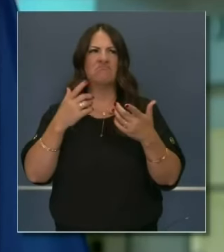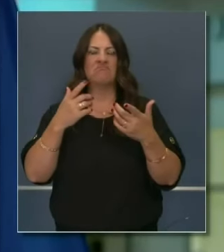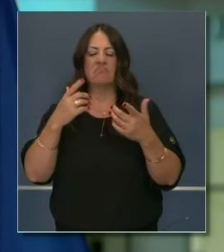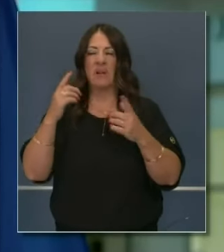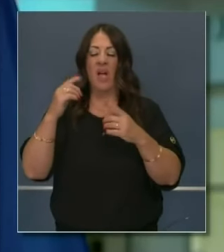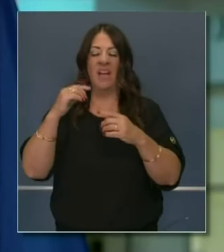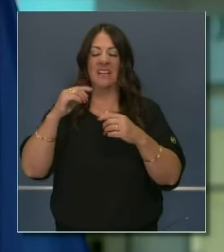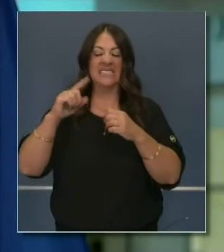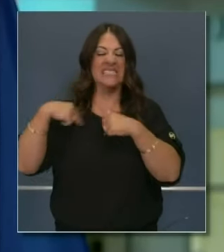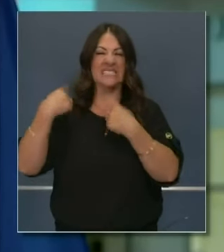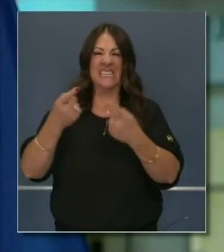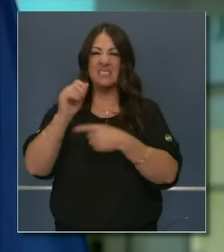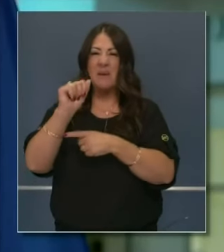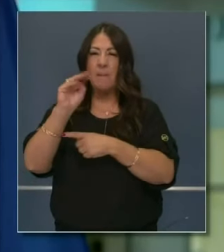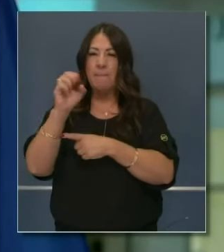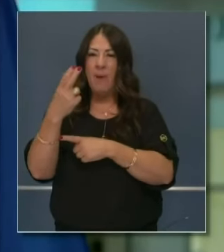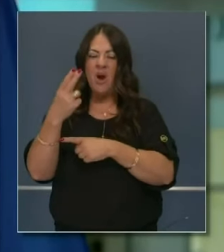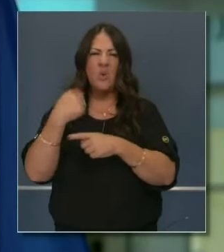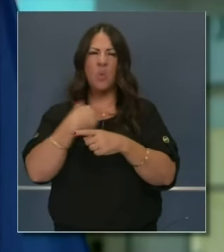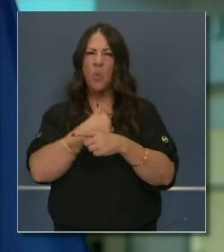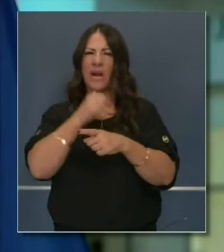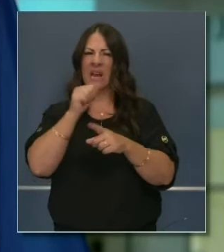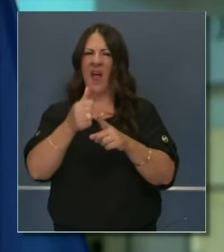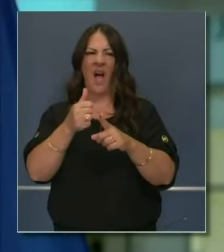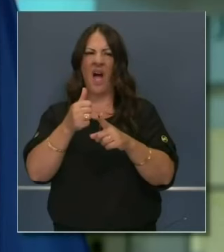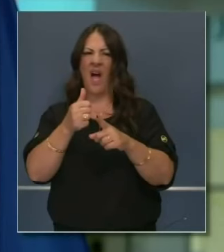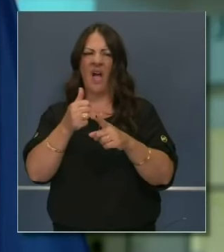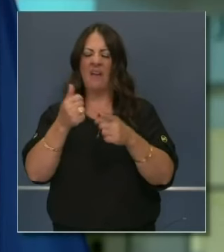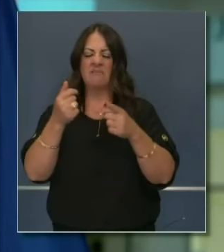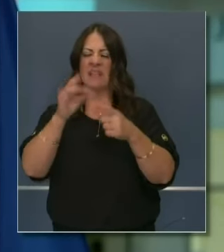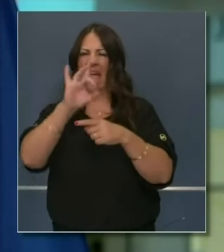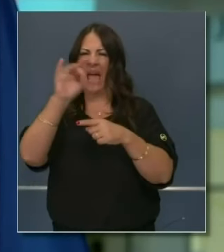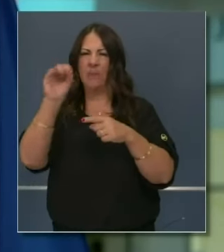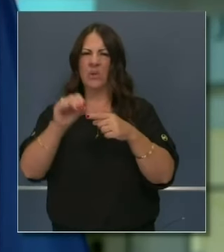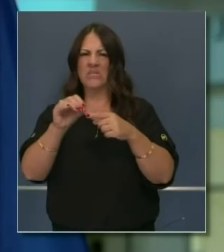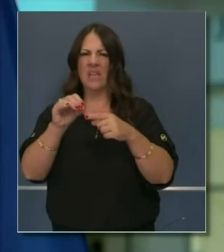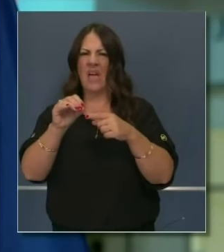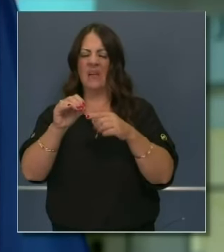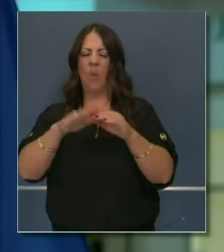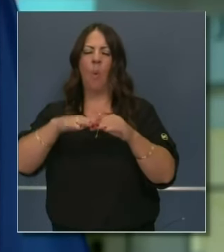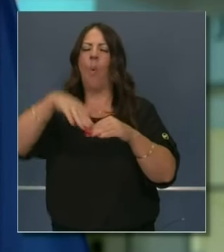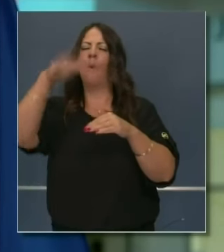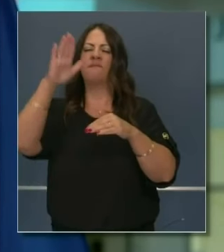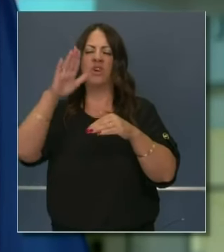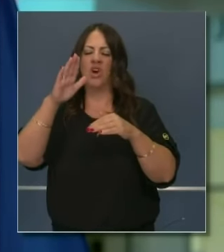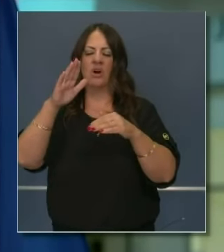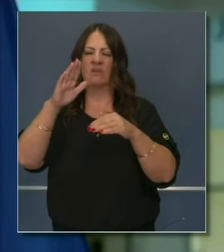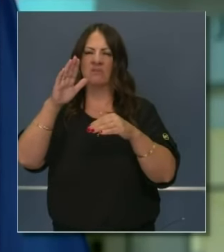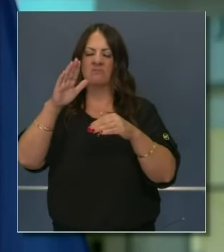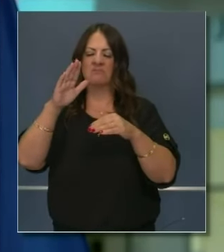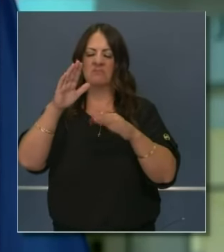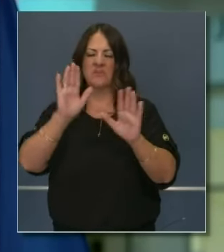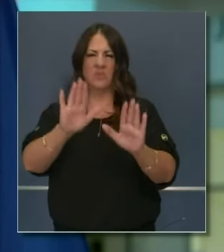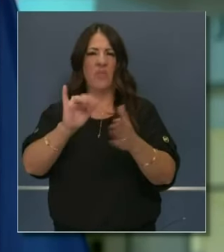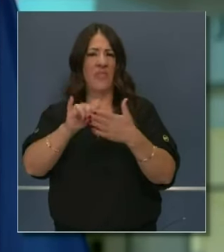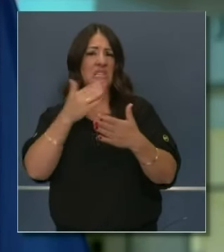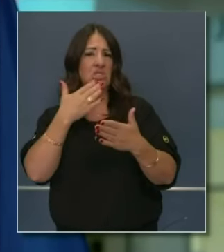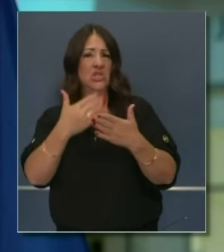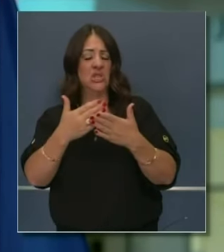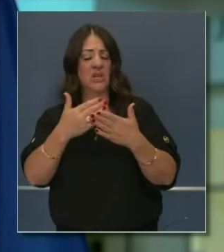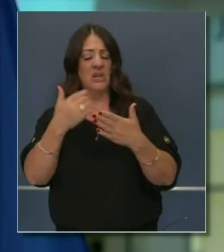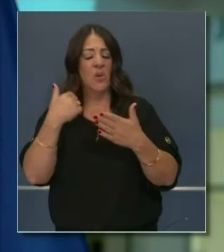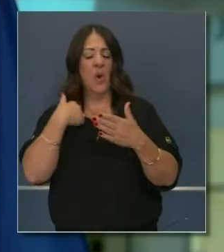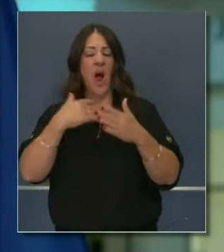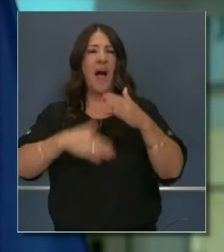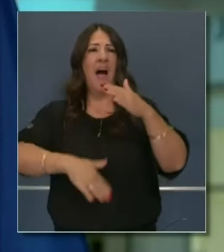a 14-day period. It's an important point to make that California's outfared, I don't want to say performed